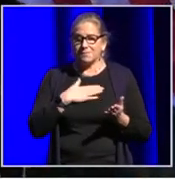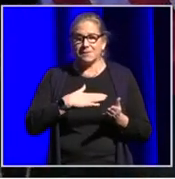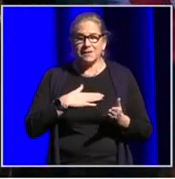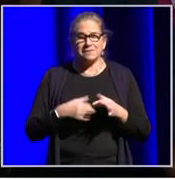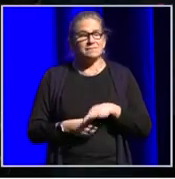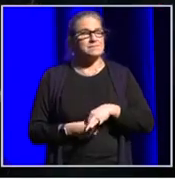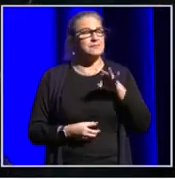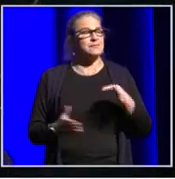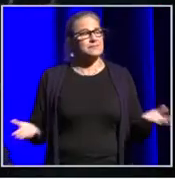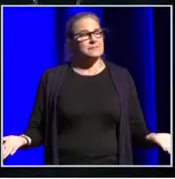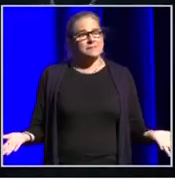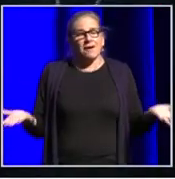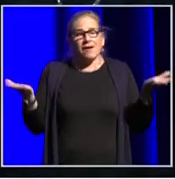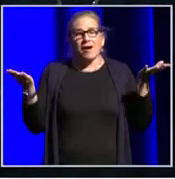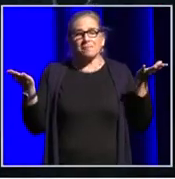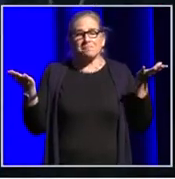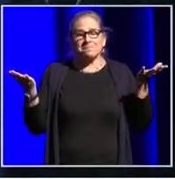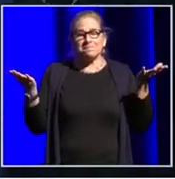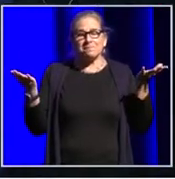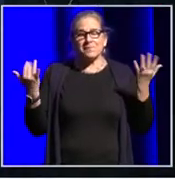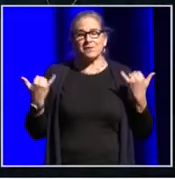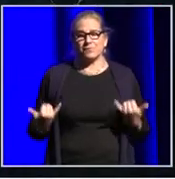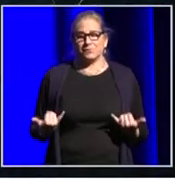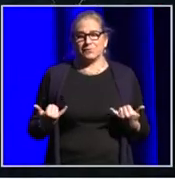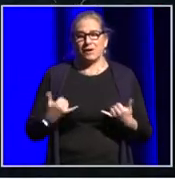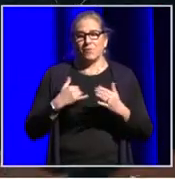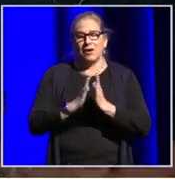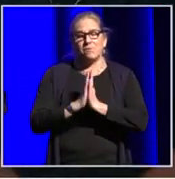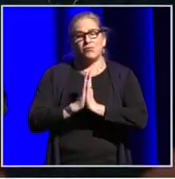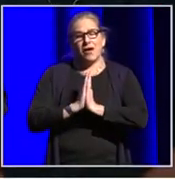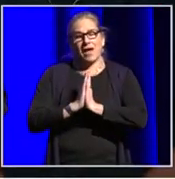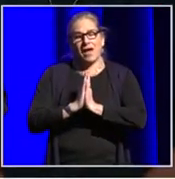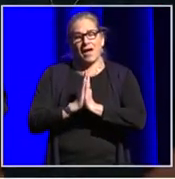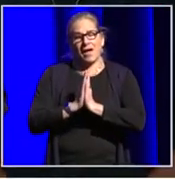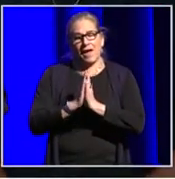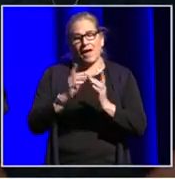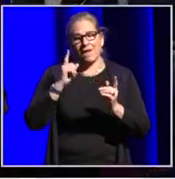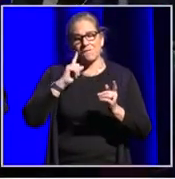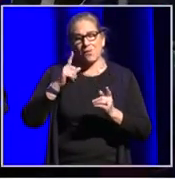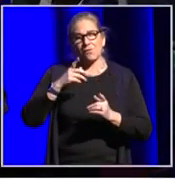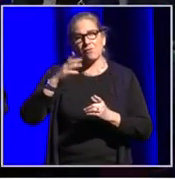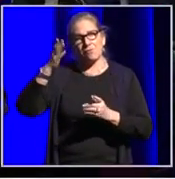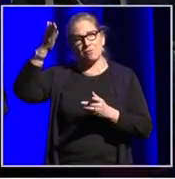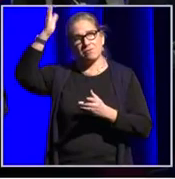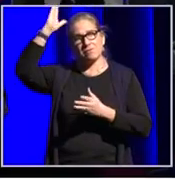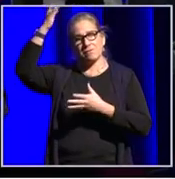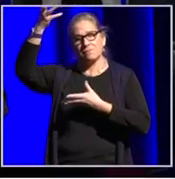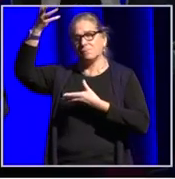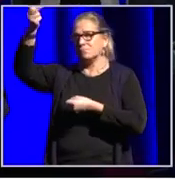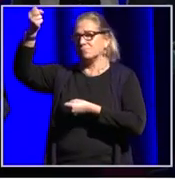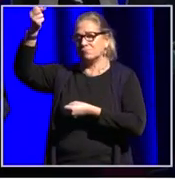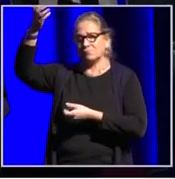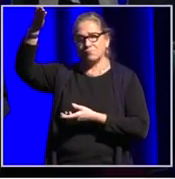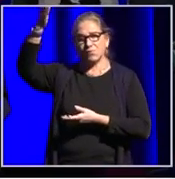benediction. As I pray in the God of my faith, let us pray